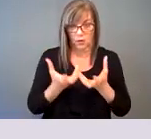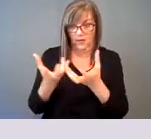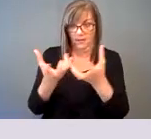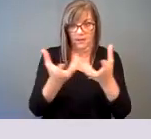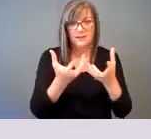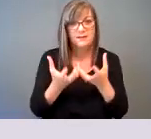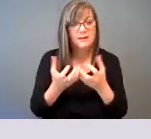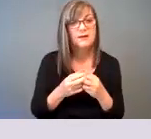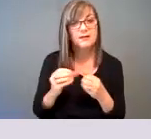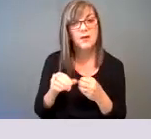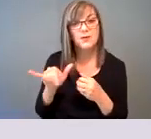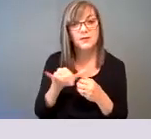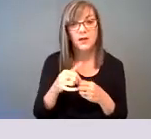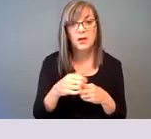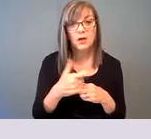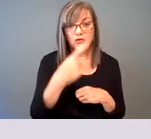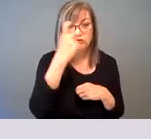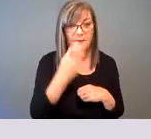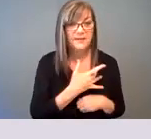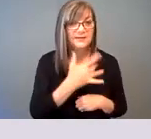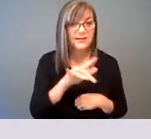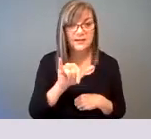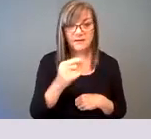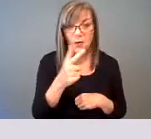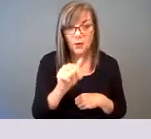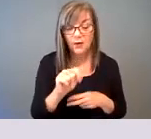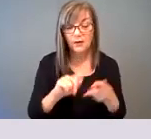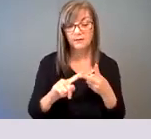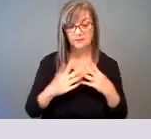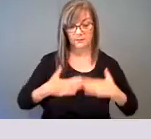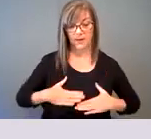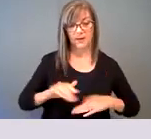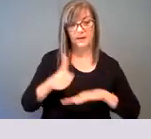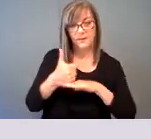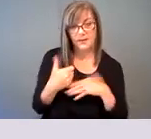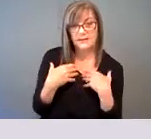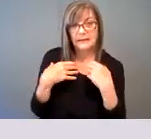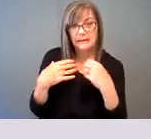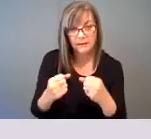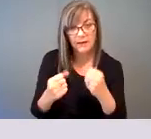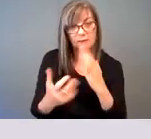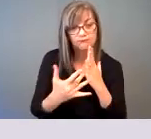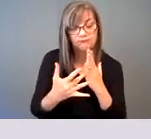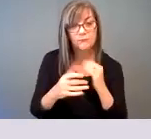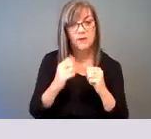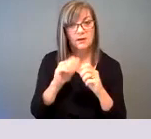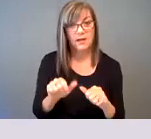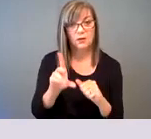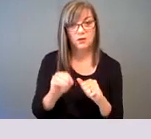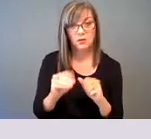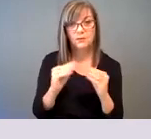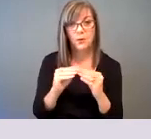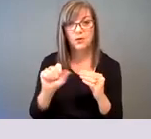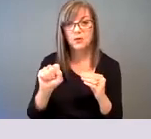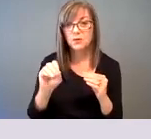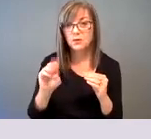trauma sensitive yoga or other kind of body-based healing modalities come in to do more somatic experiencing